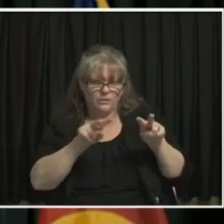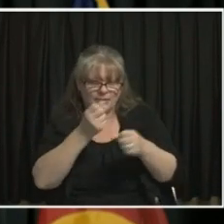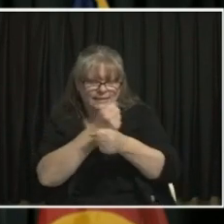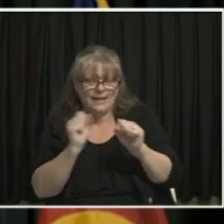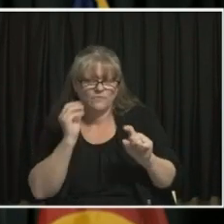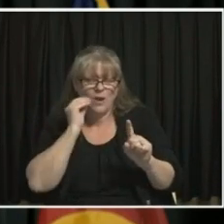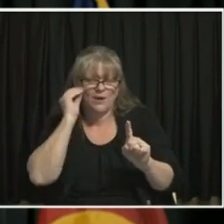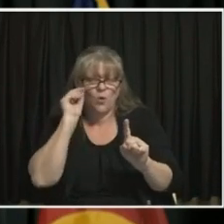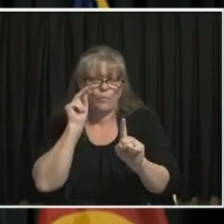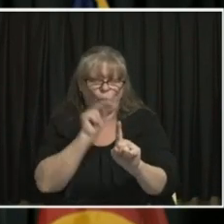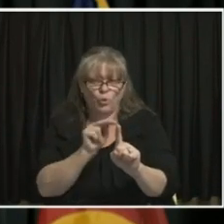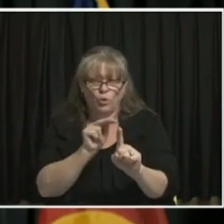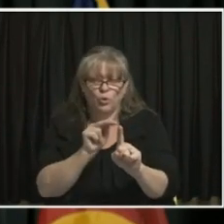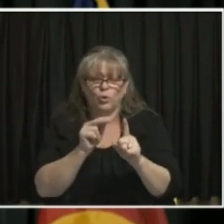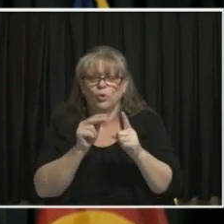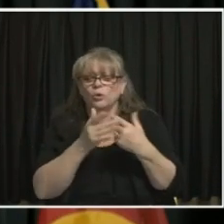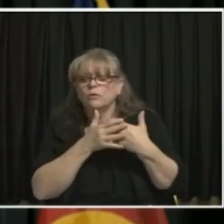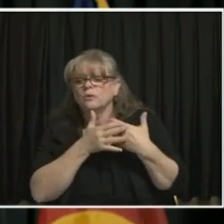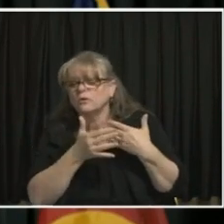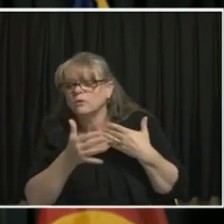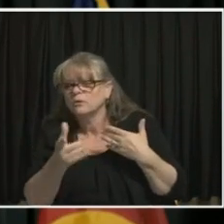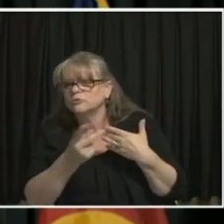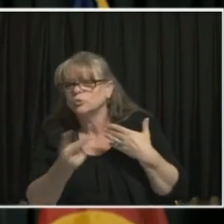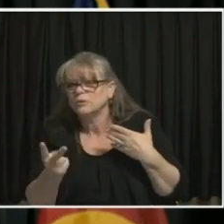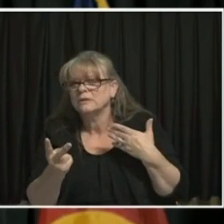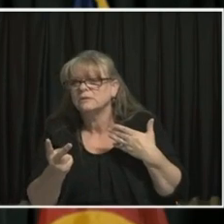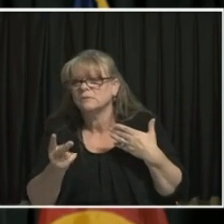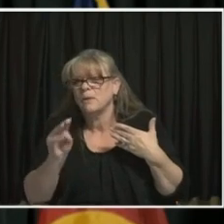this is what I'm saying, the data May 24th, May